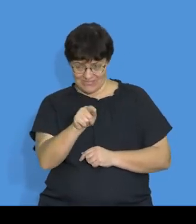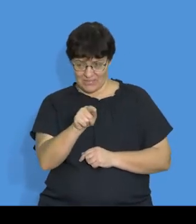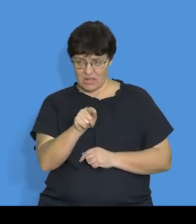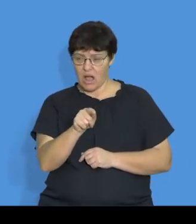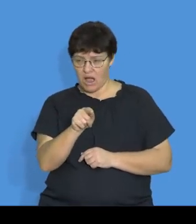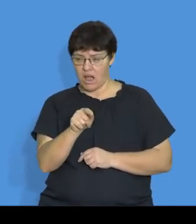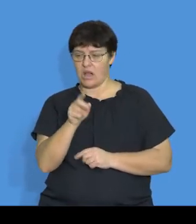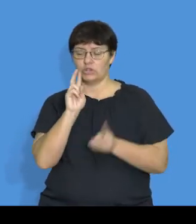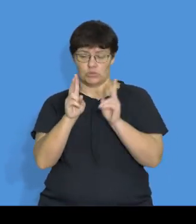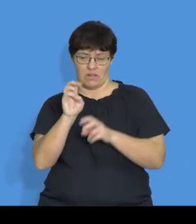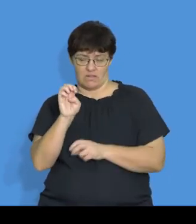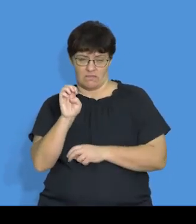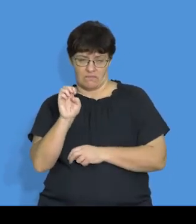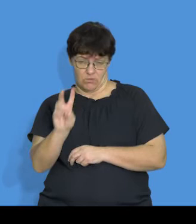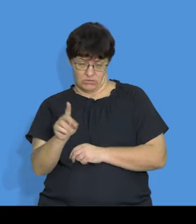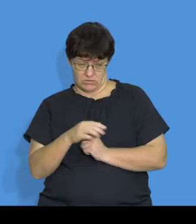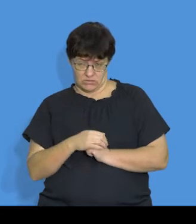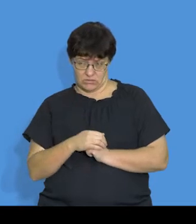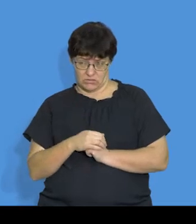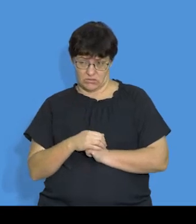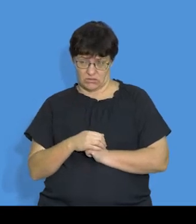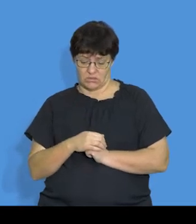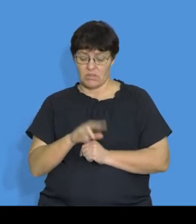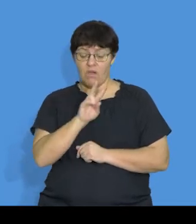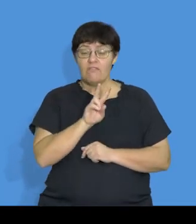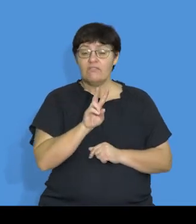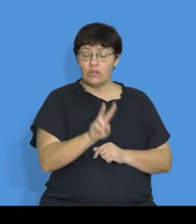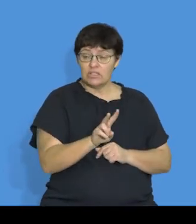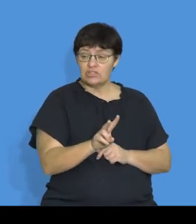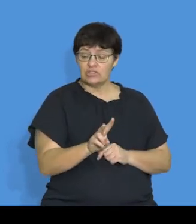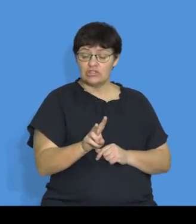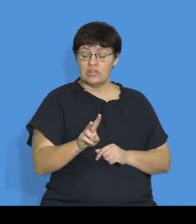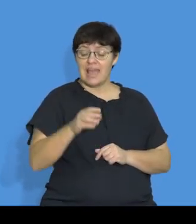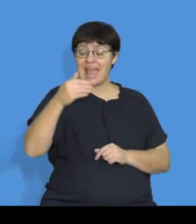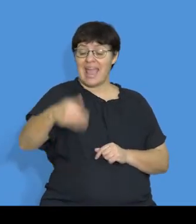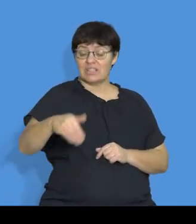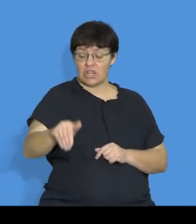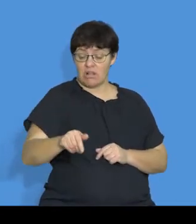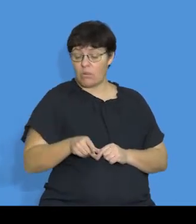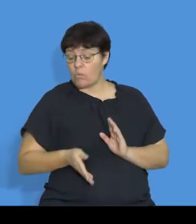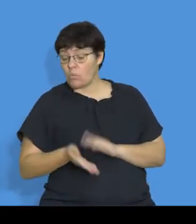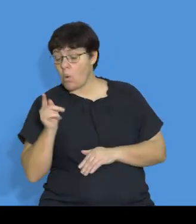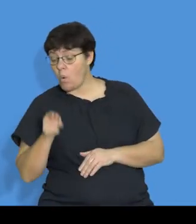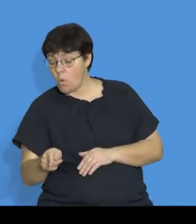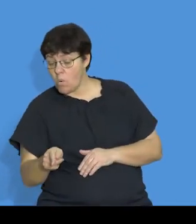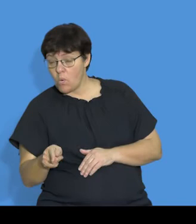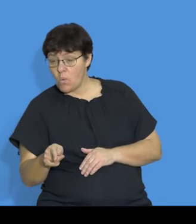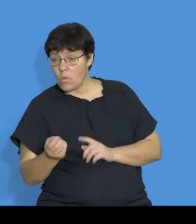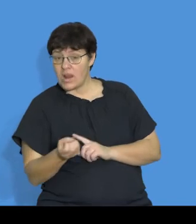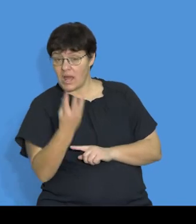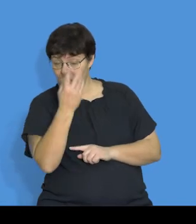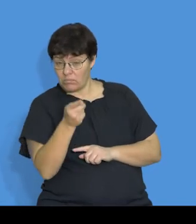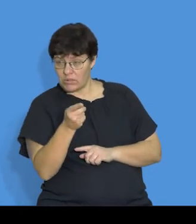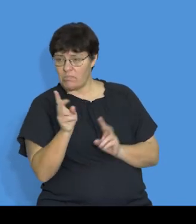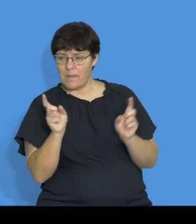that the voltage that goes externally to the light bulb, we measured it across the light bulb, which we